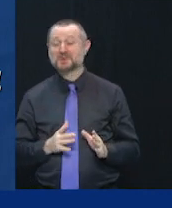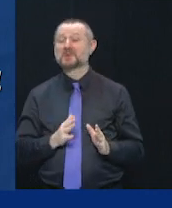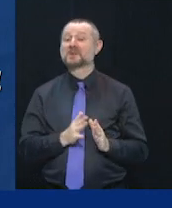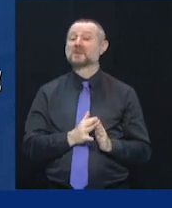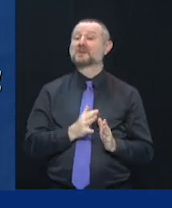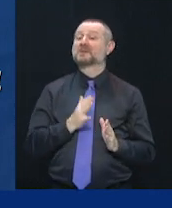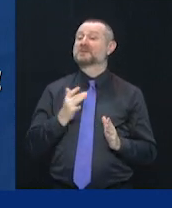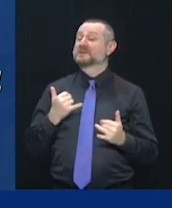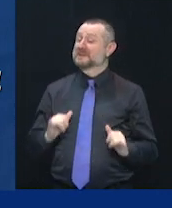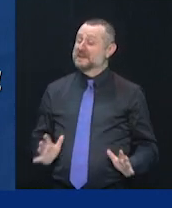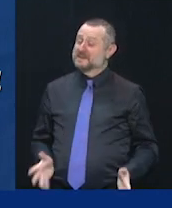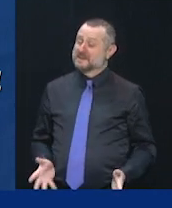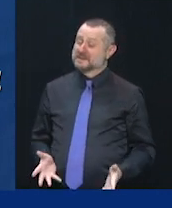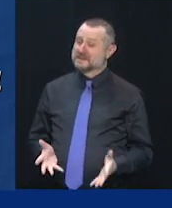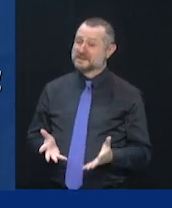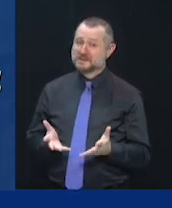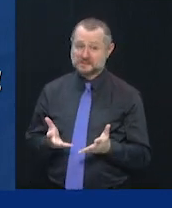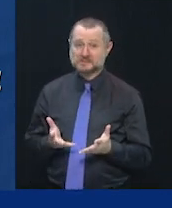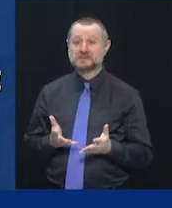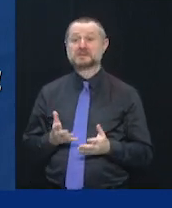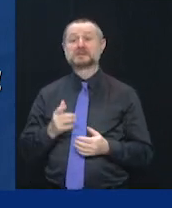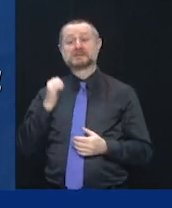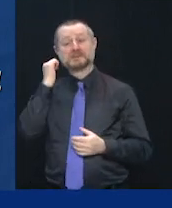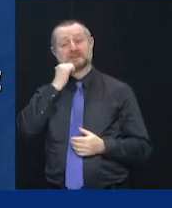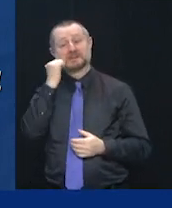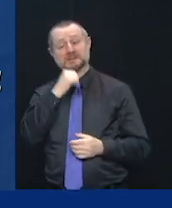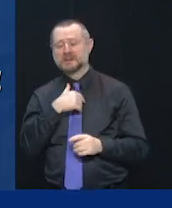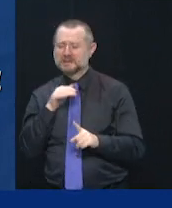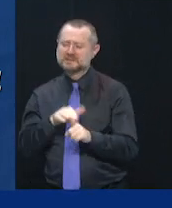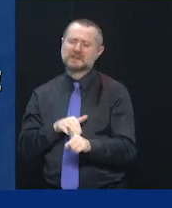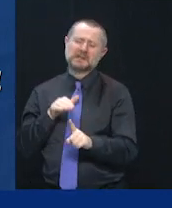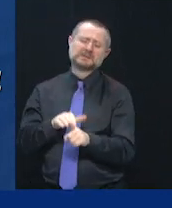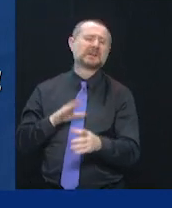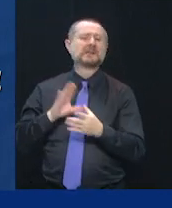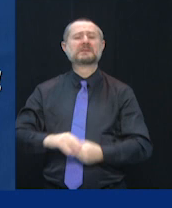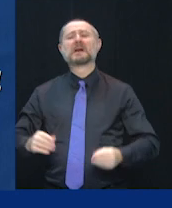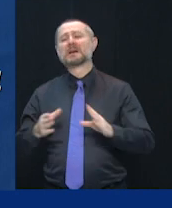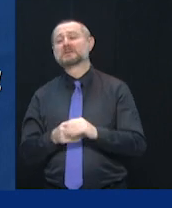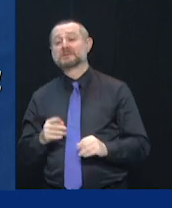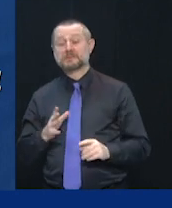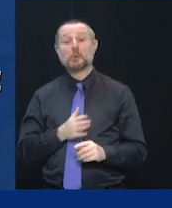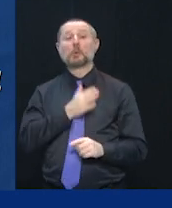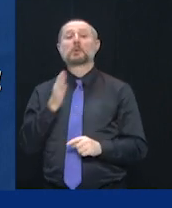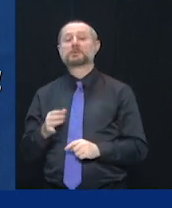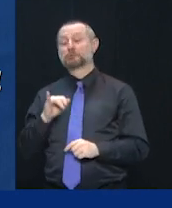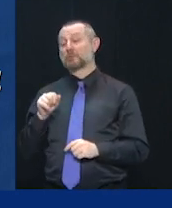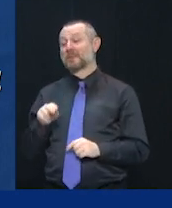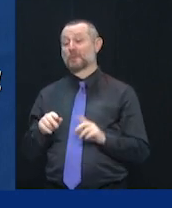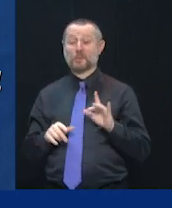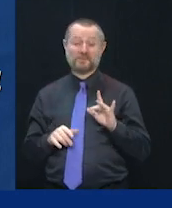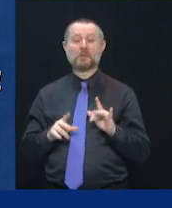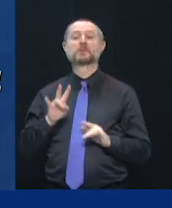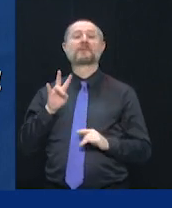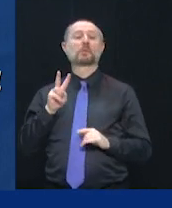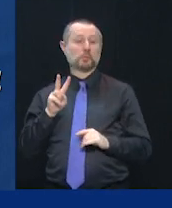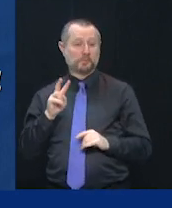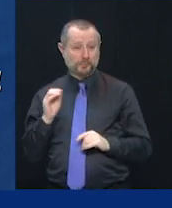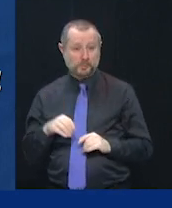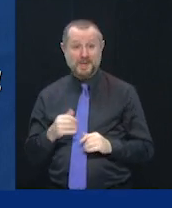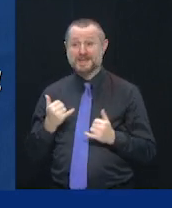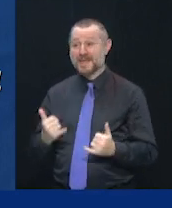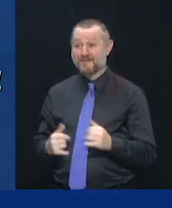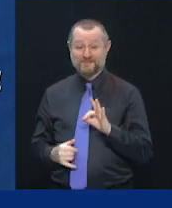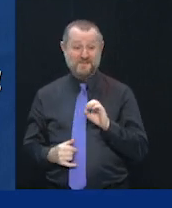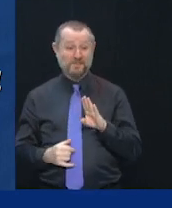push. Every day I talked about it. We went up to 72%. We are now at